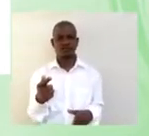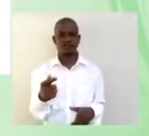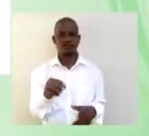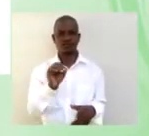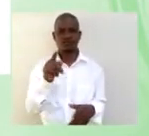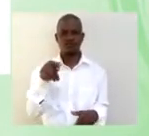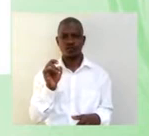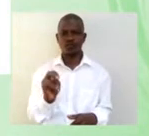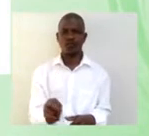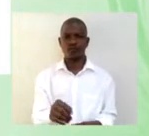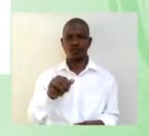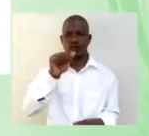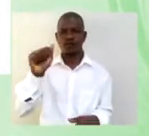J.